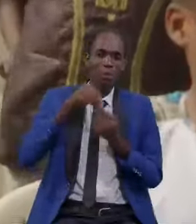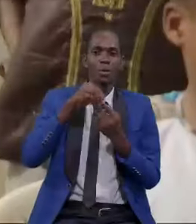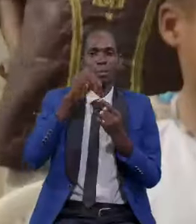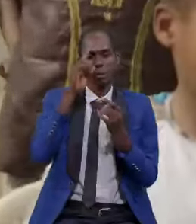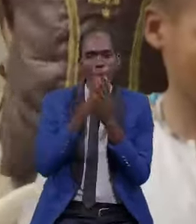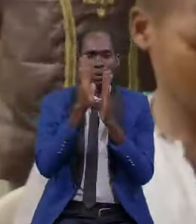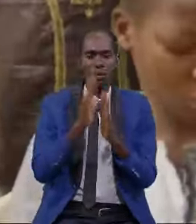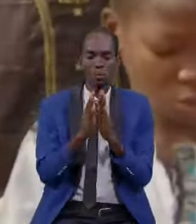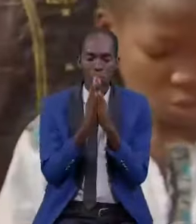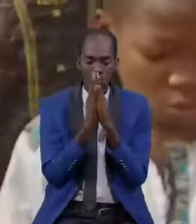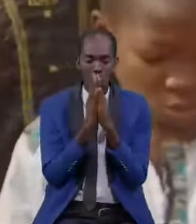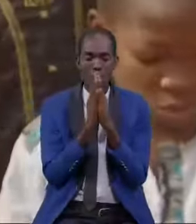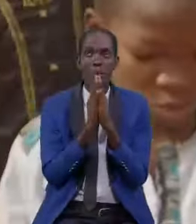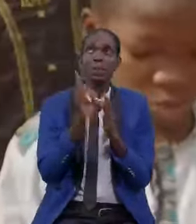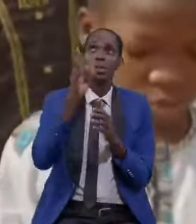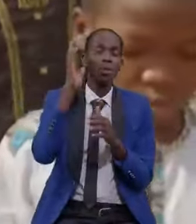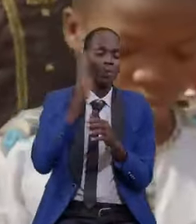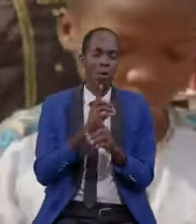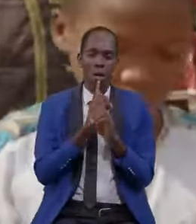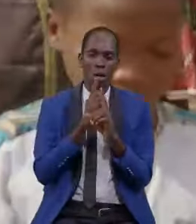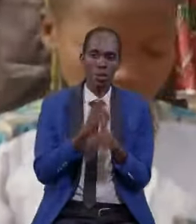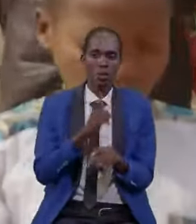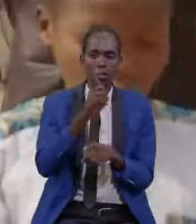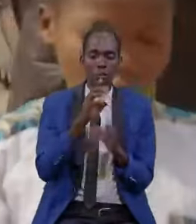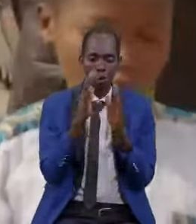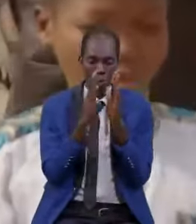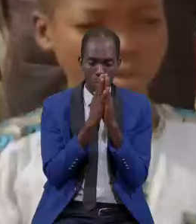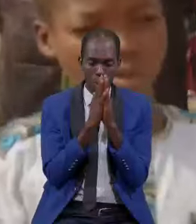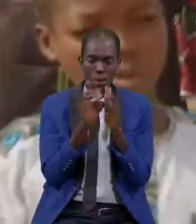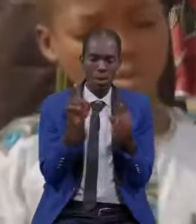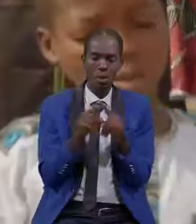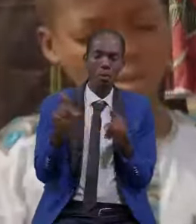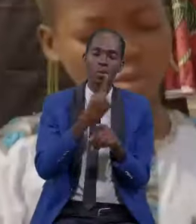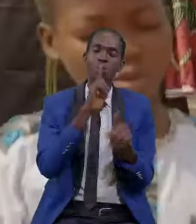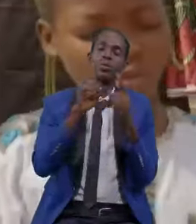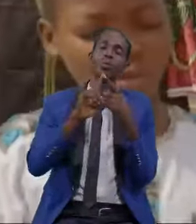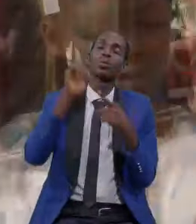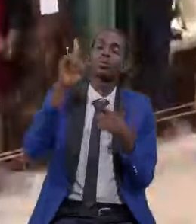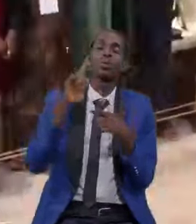He'll answer your prayer as you call on him sincerely.